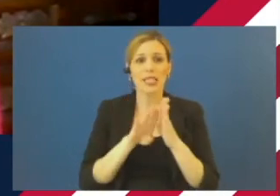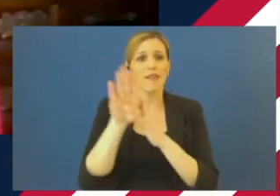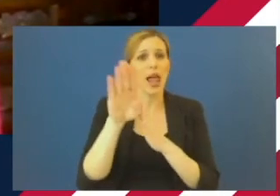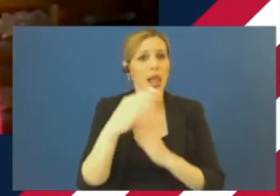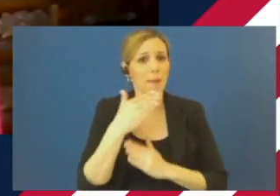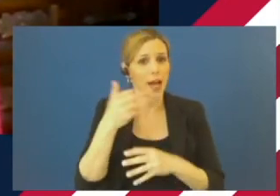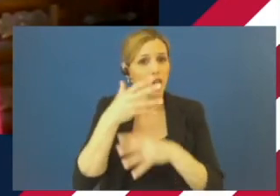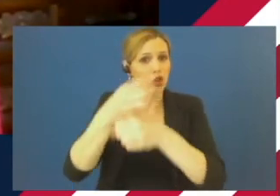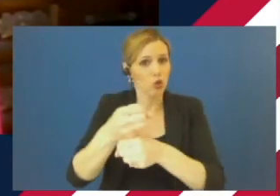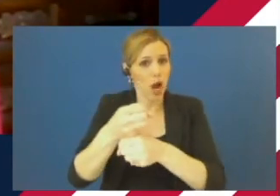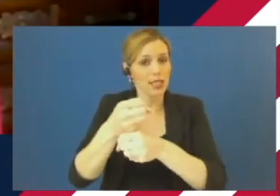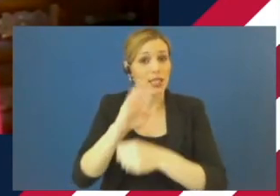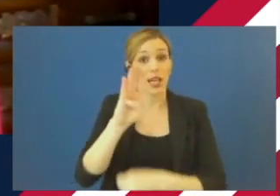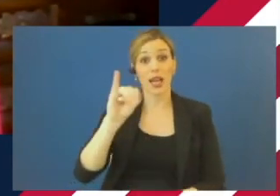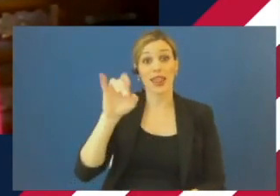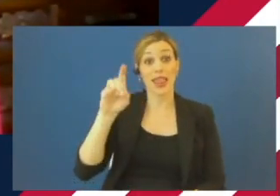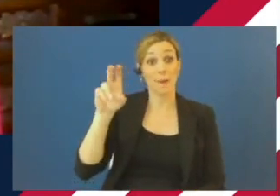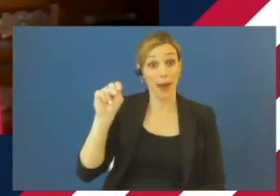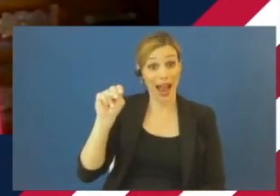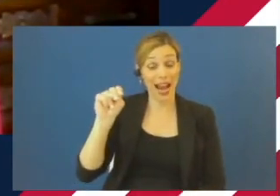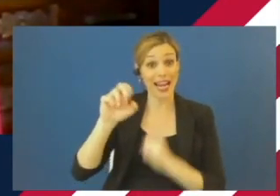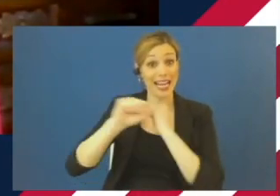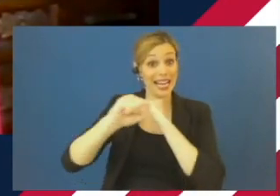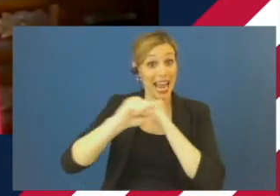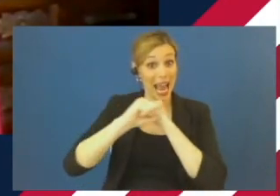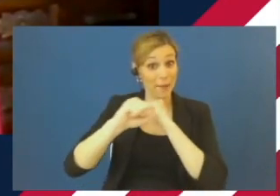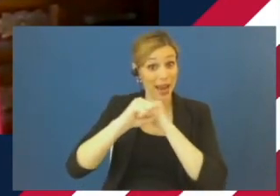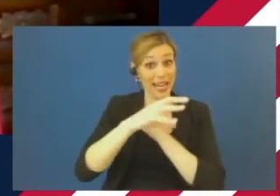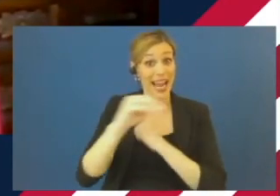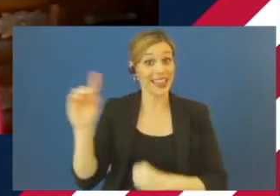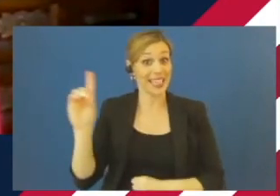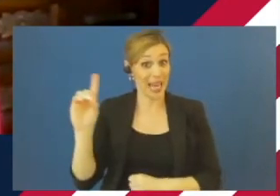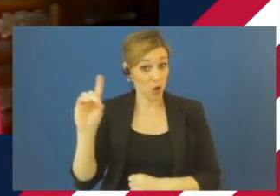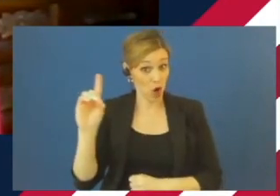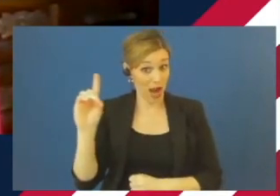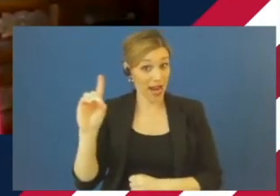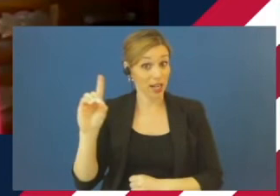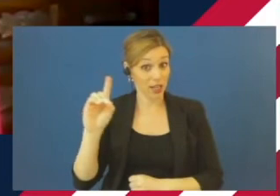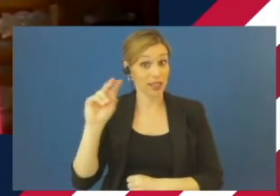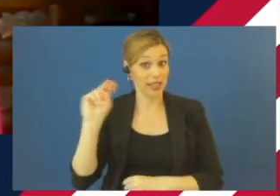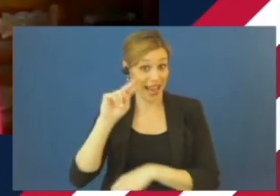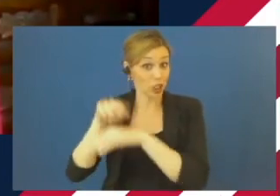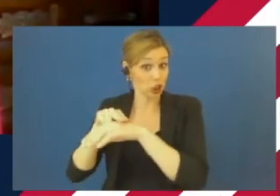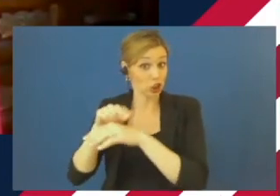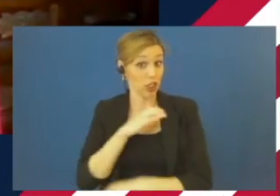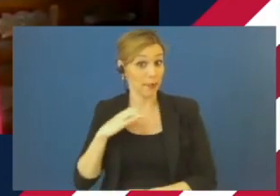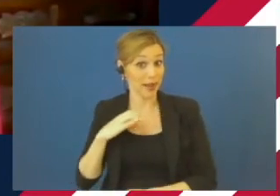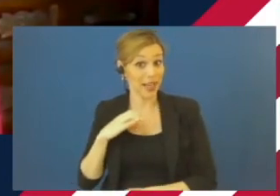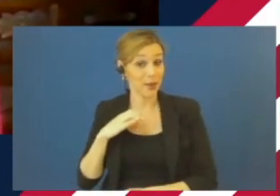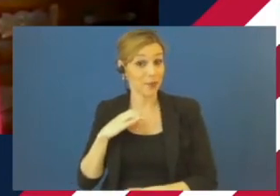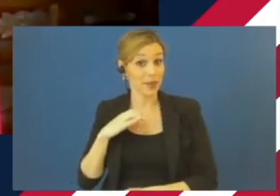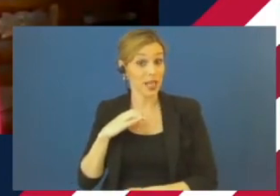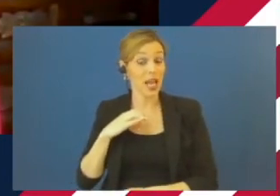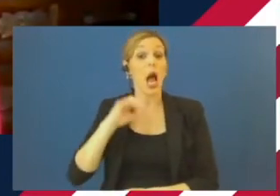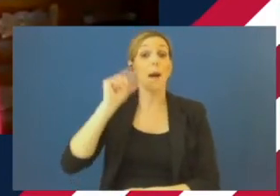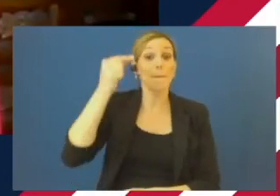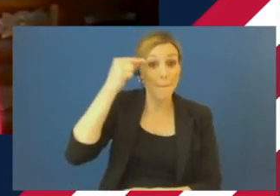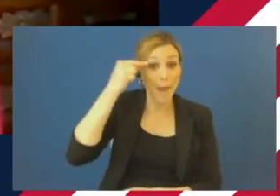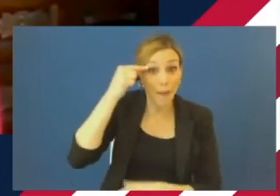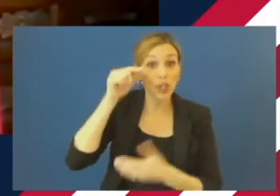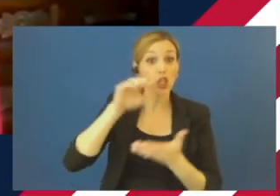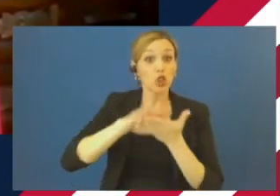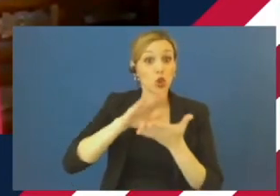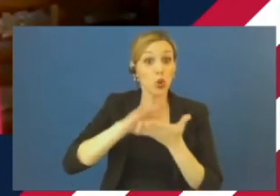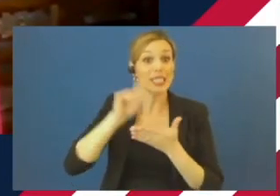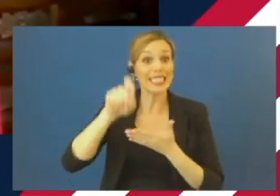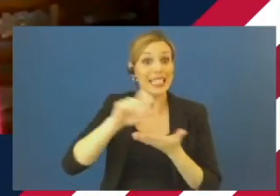campaign and the Democratic National Committee to share that commitment to make public schools the focal point of strong communities all over this country.